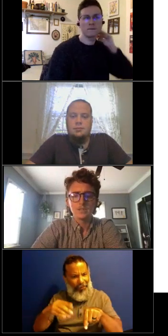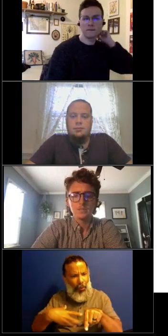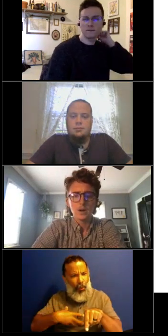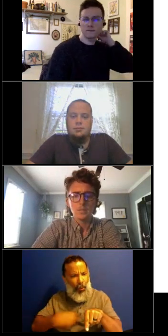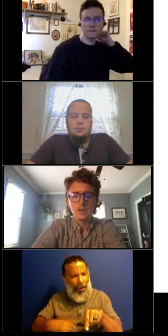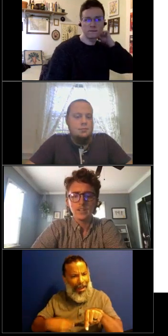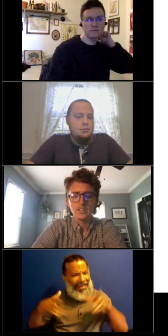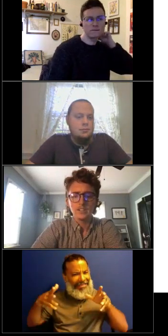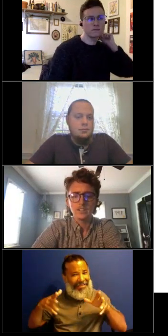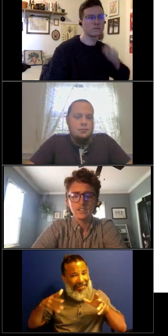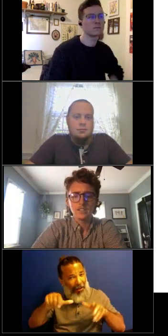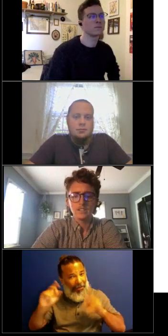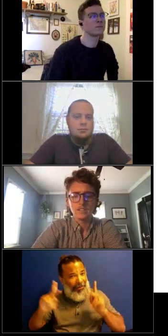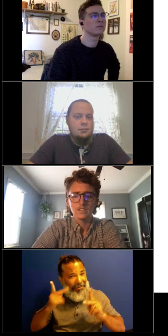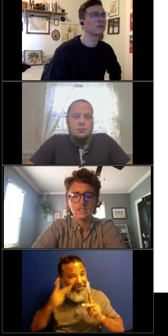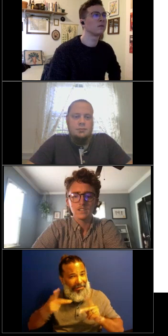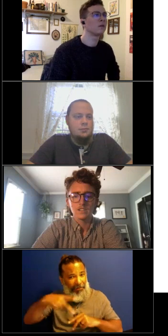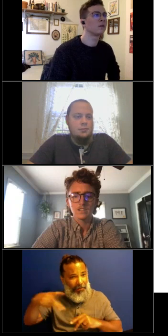the PowerPoint?